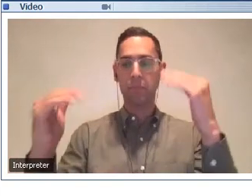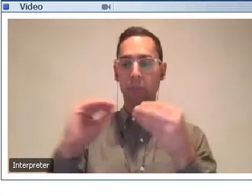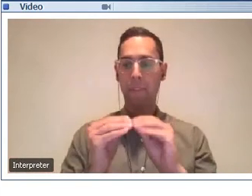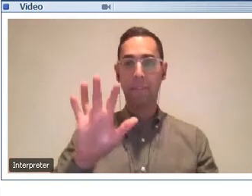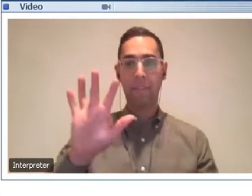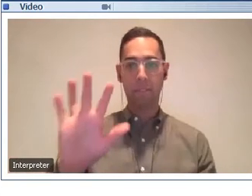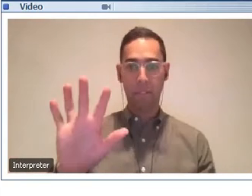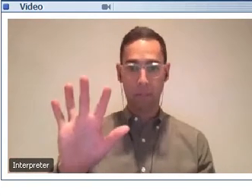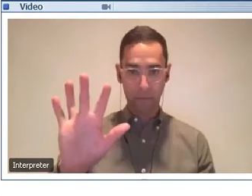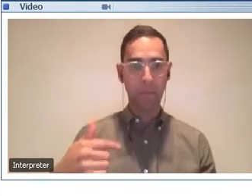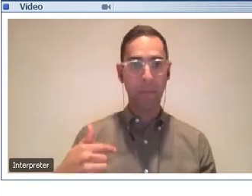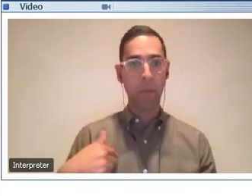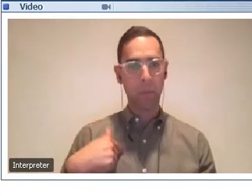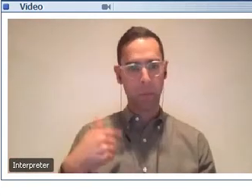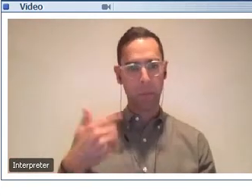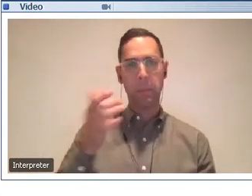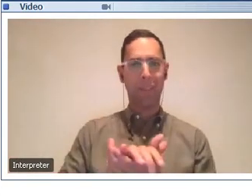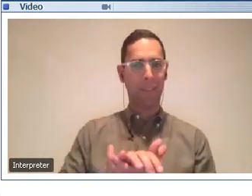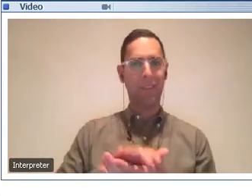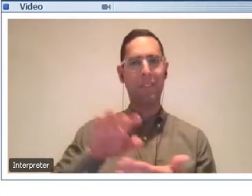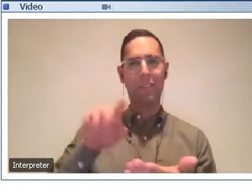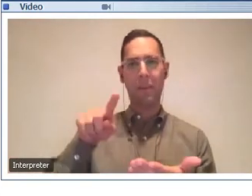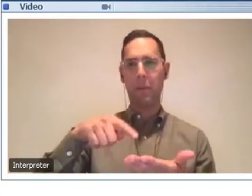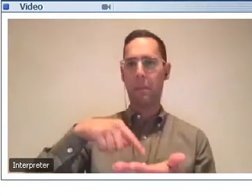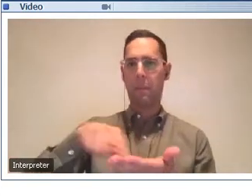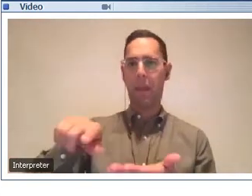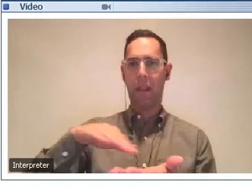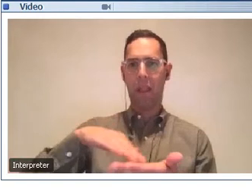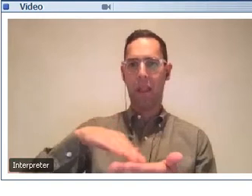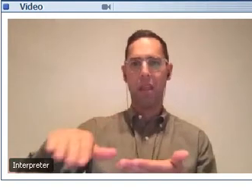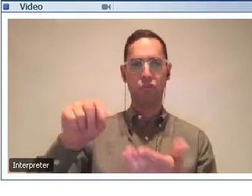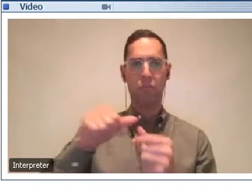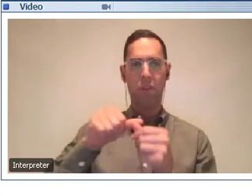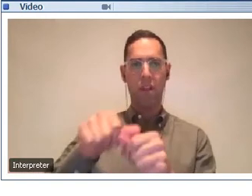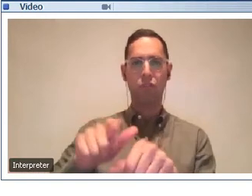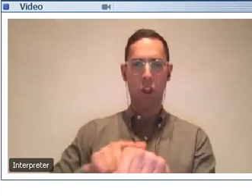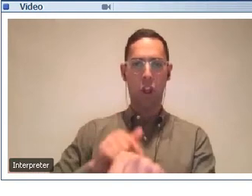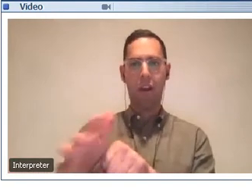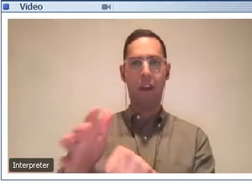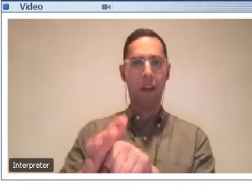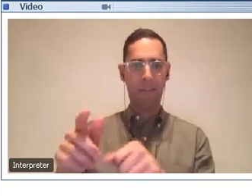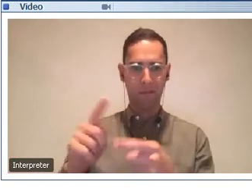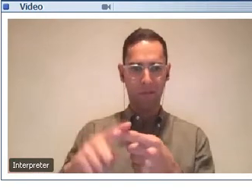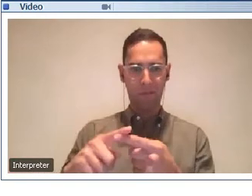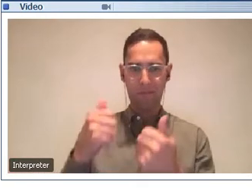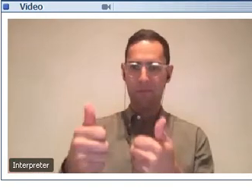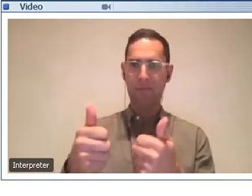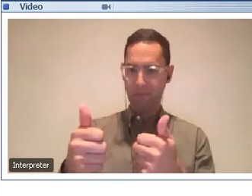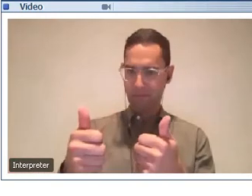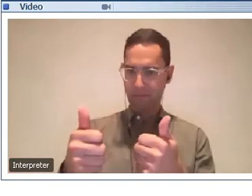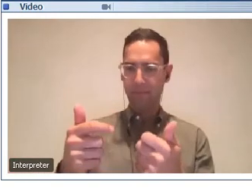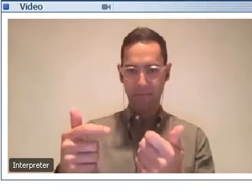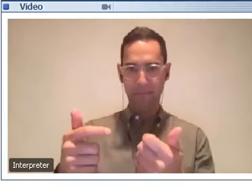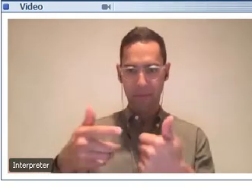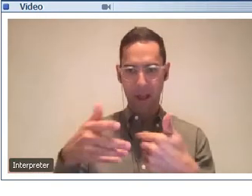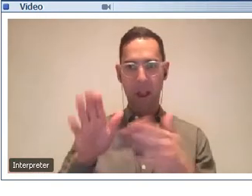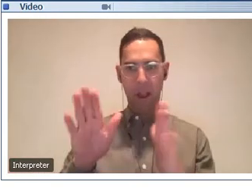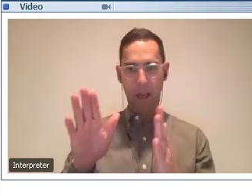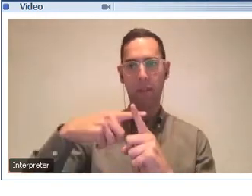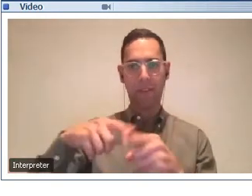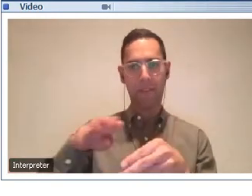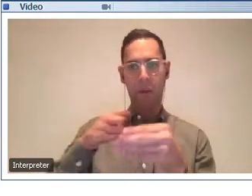leave should last for long enough to promote positive outcomes, right? Sometimes a week or two is just not going to be enough.